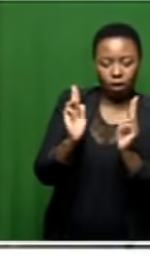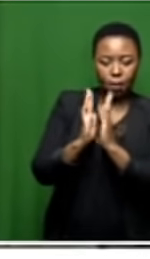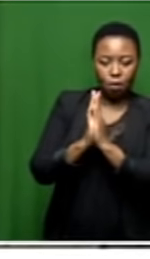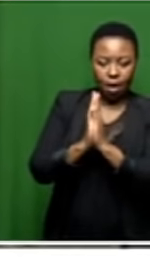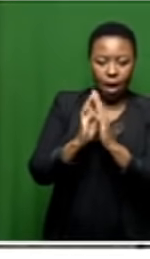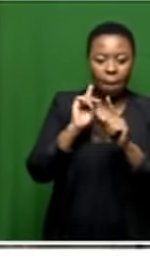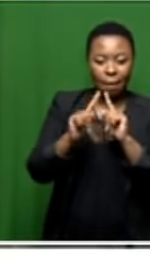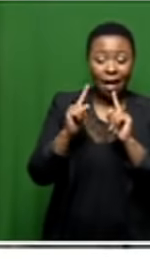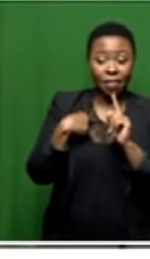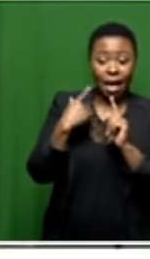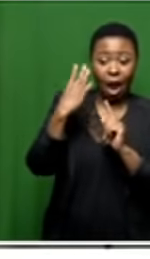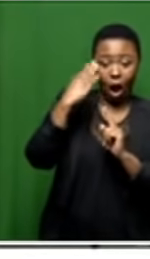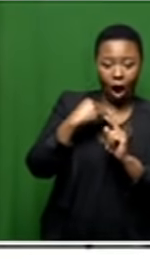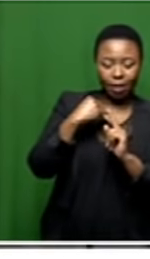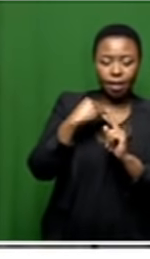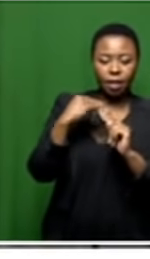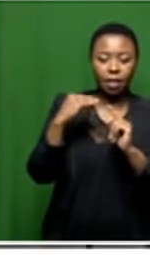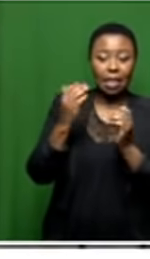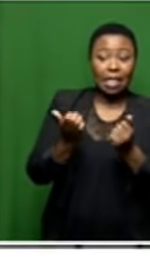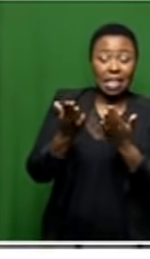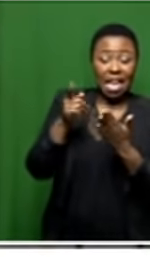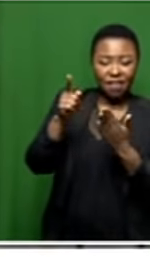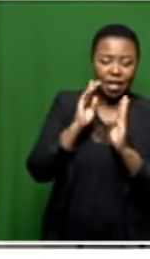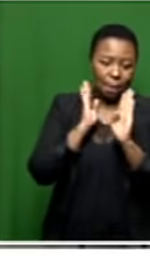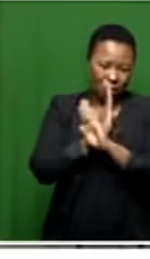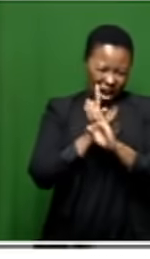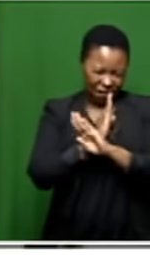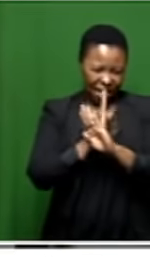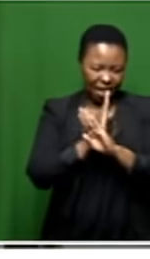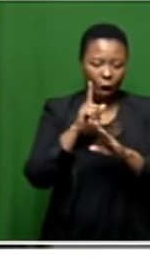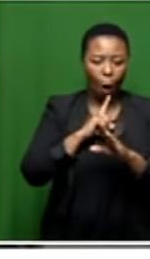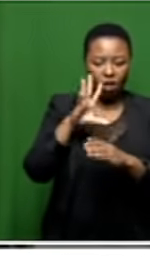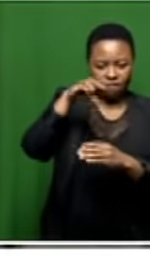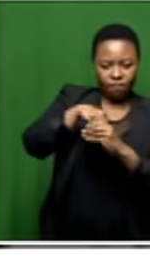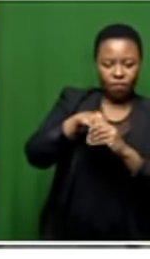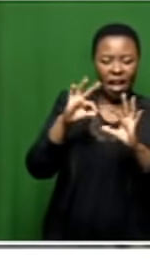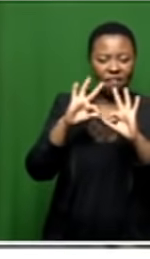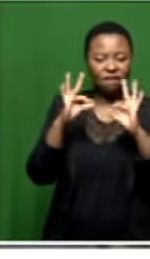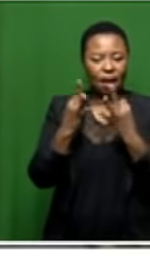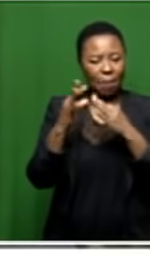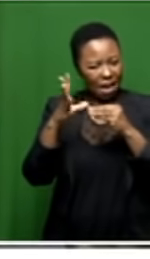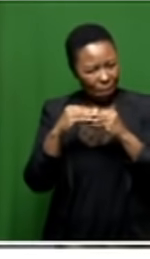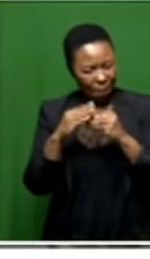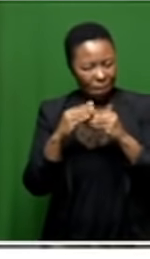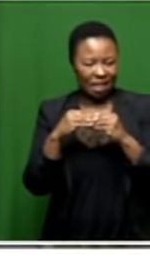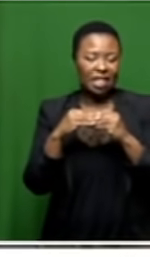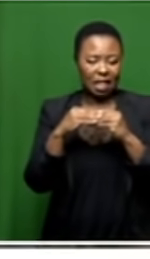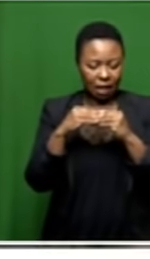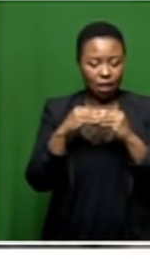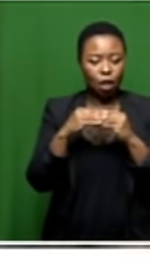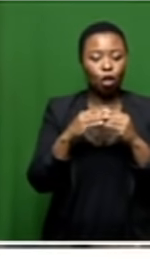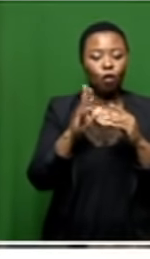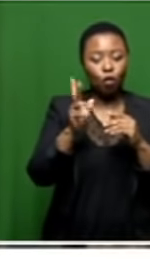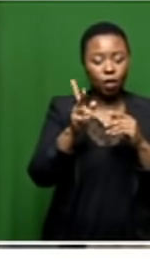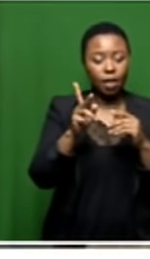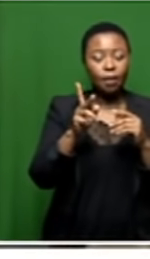process be private because also that will include the family members. And initially the